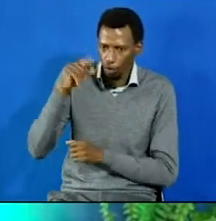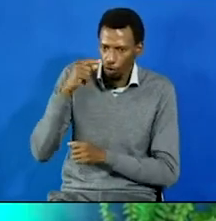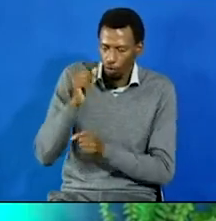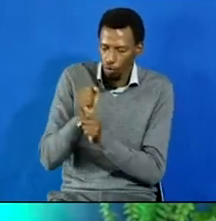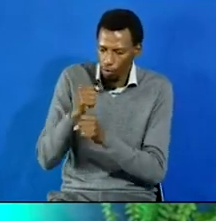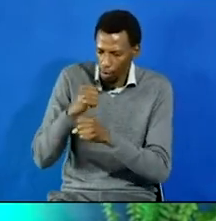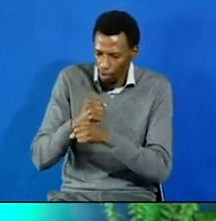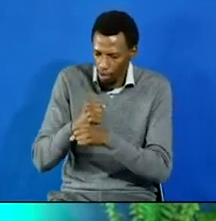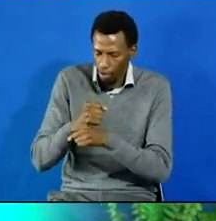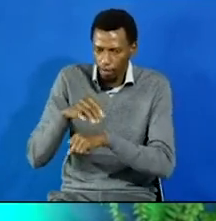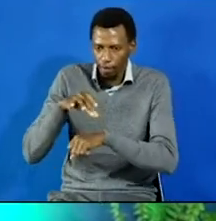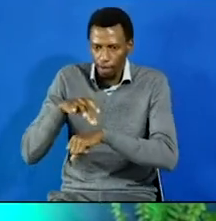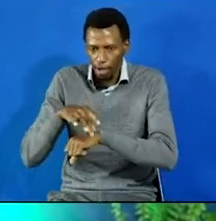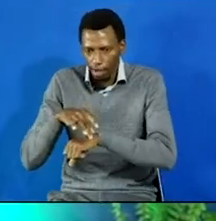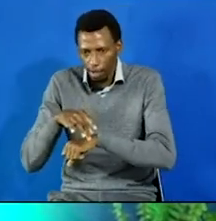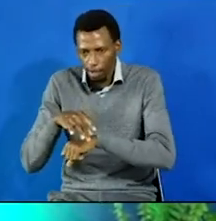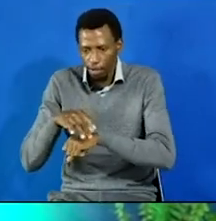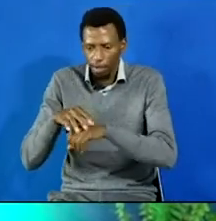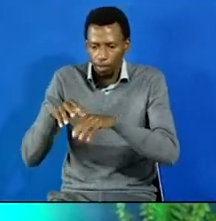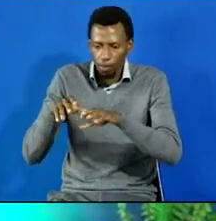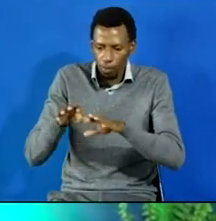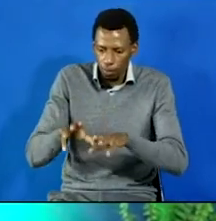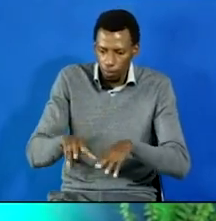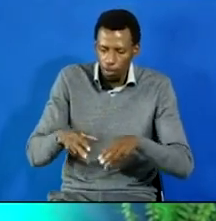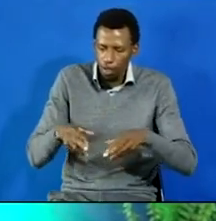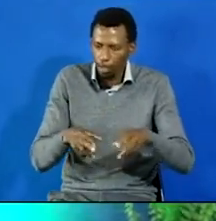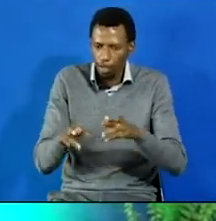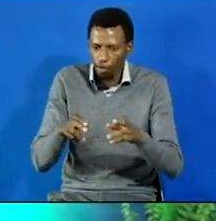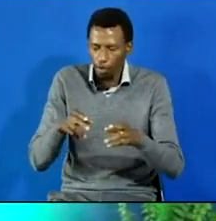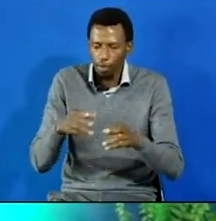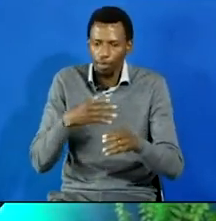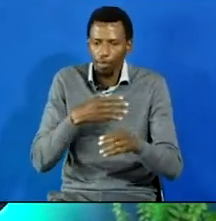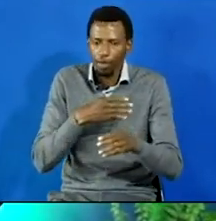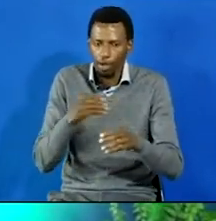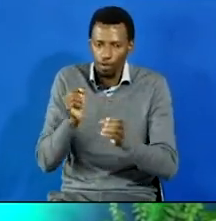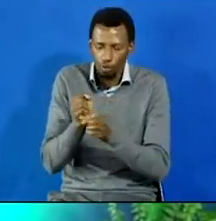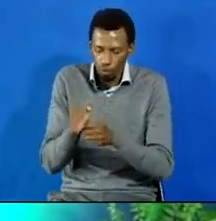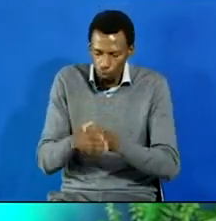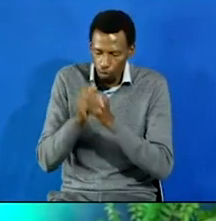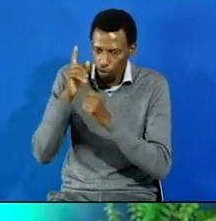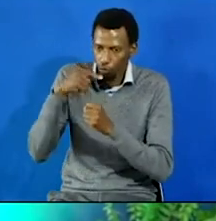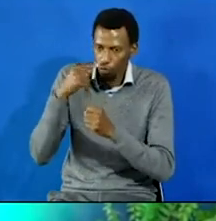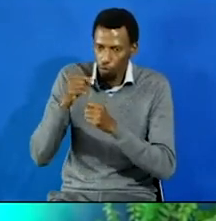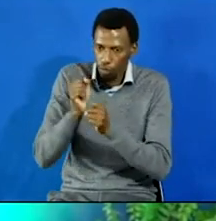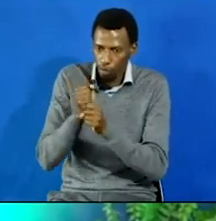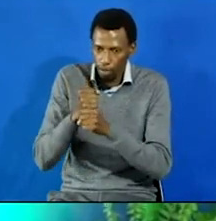and rested on the Sabbath, the seventh day. Hallelujah.